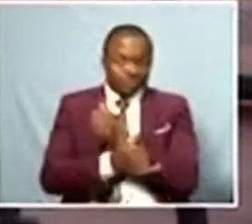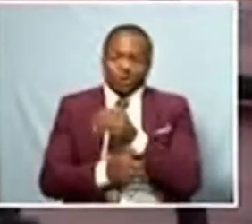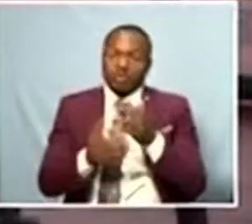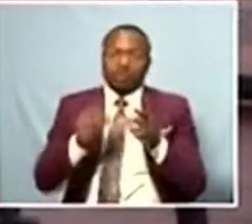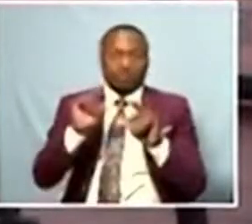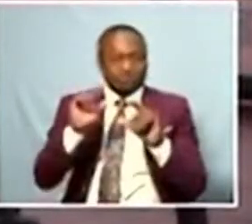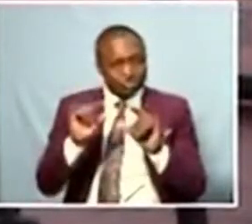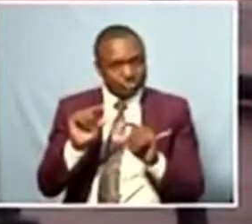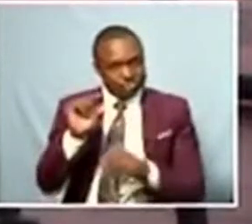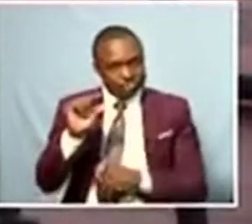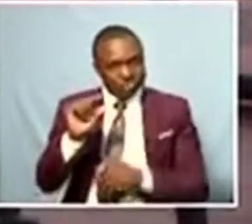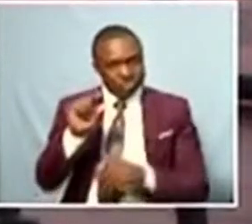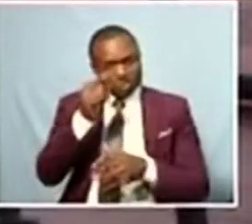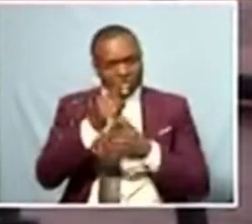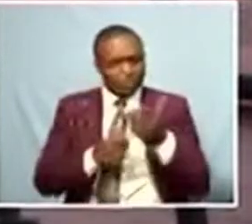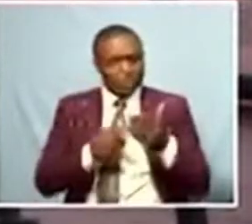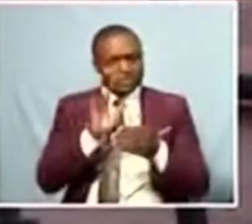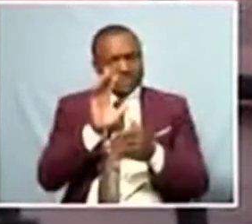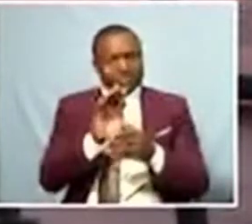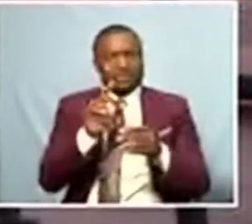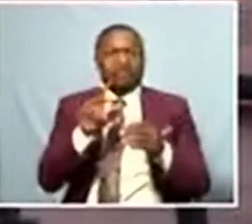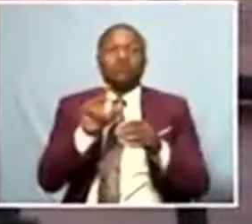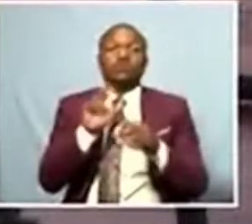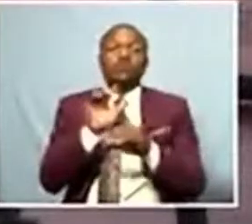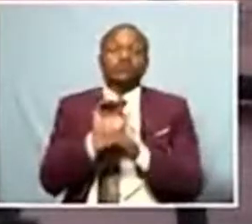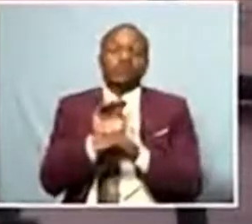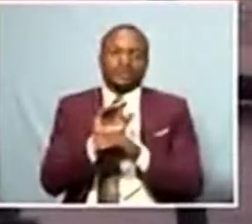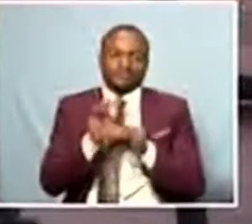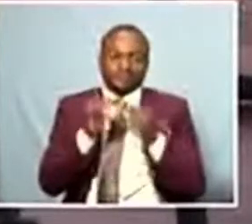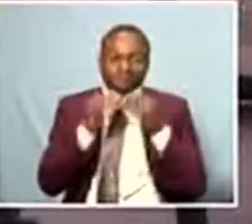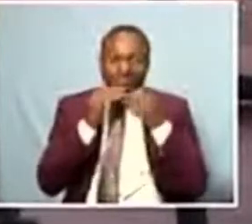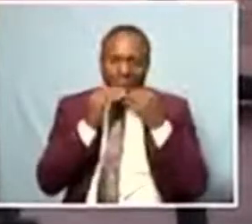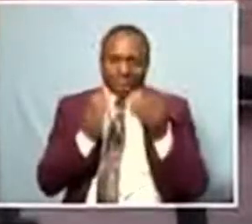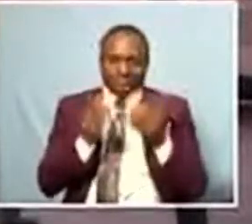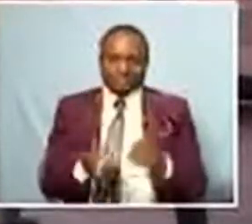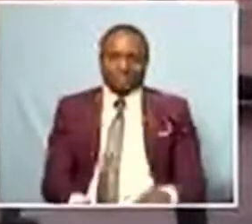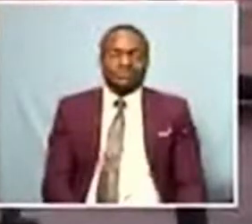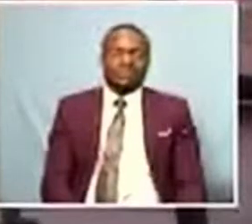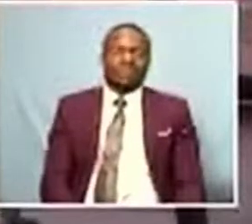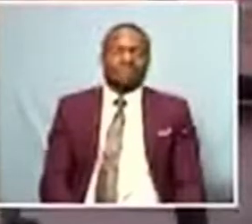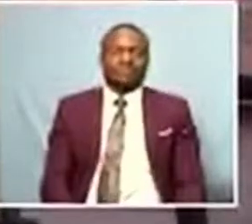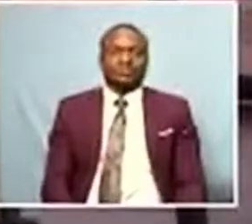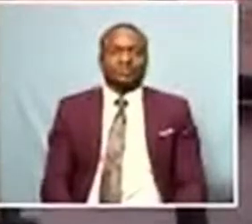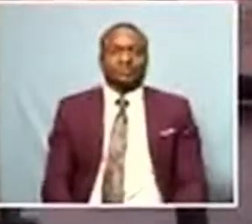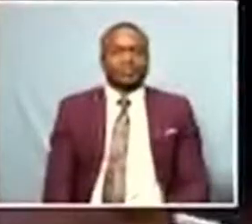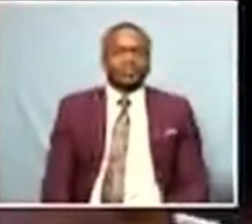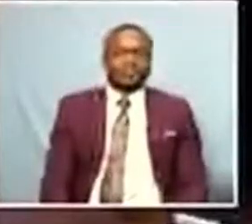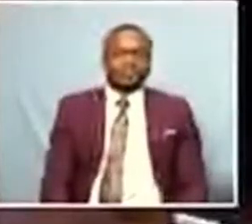little, or is too much? What is your position? Thank you.